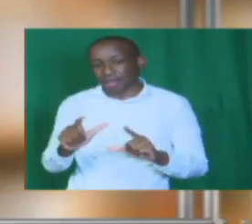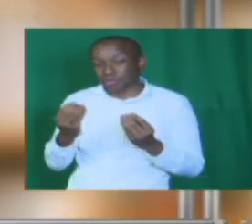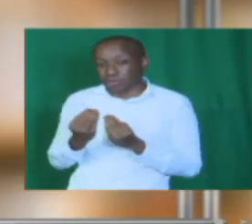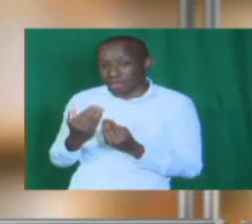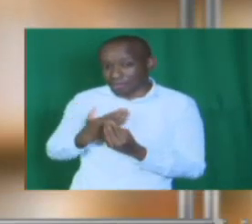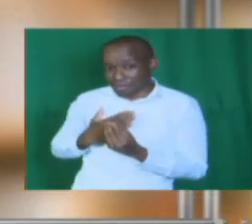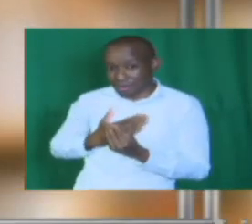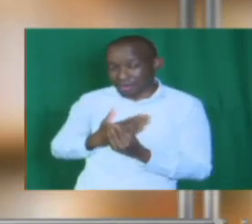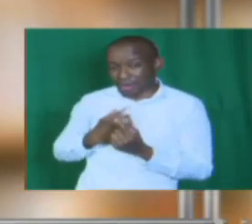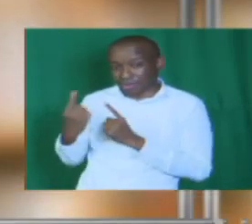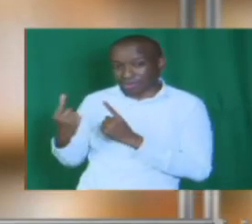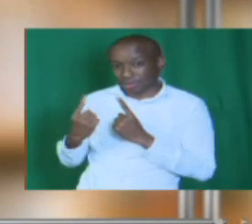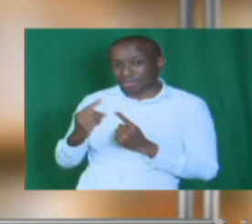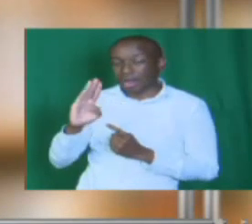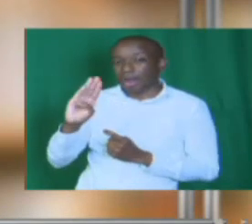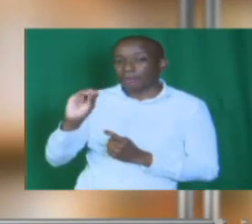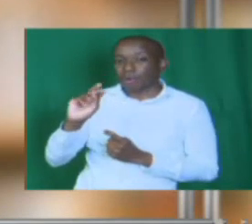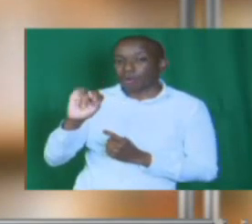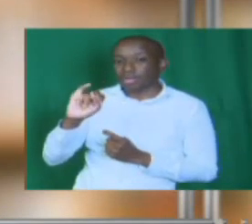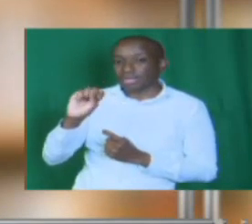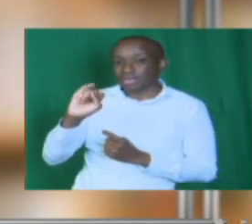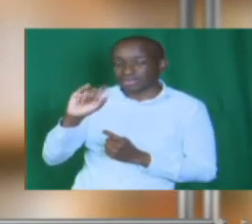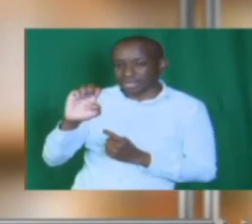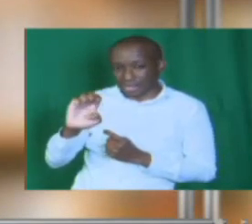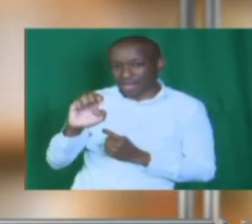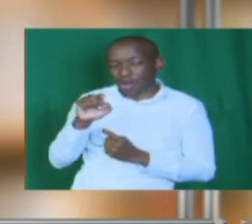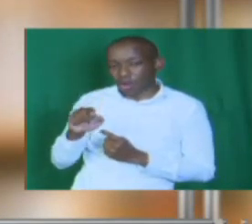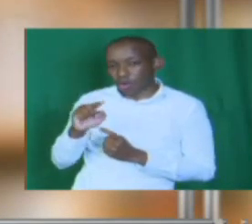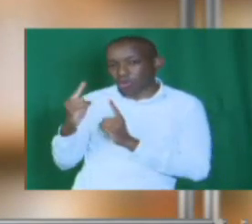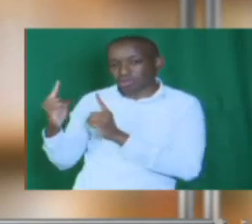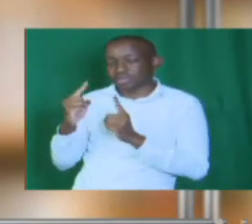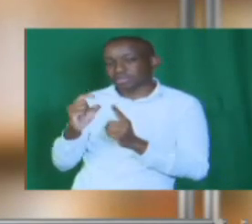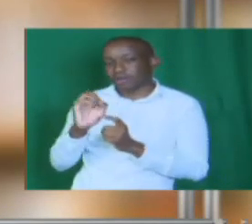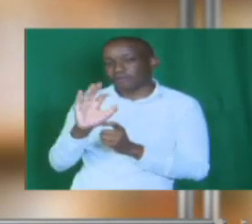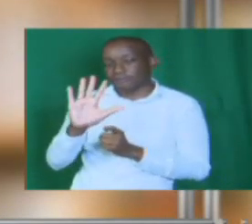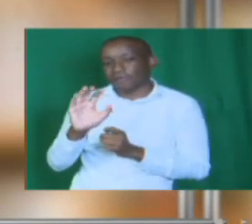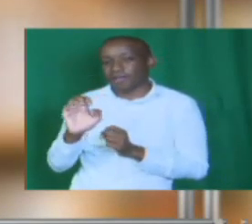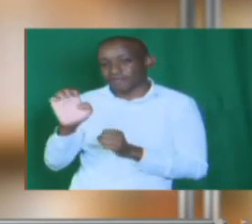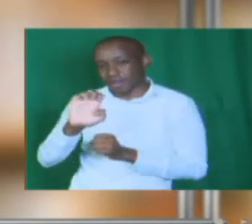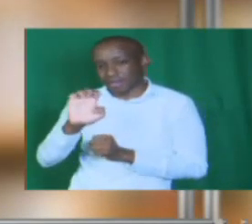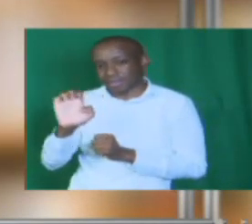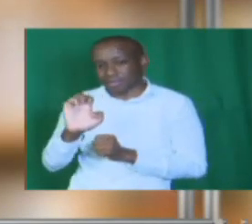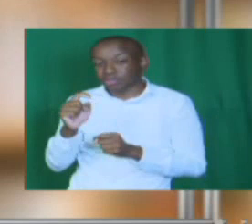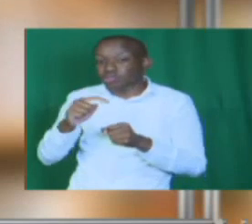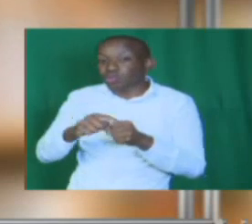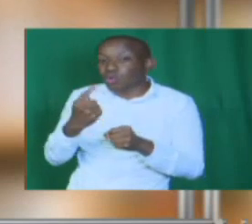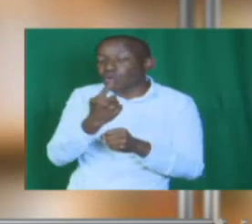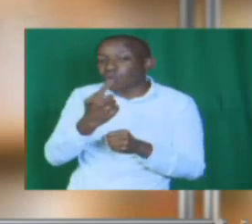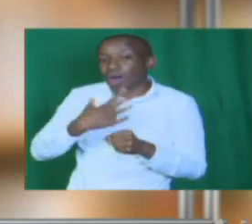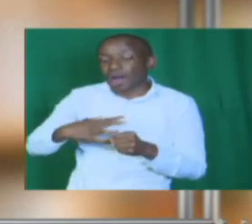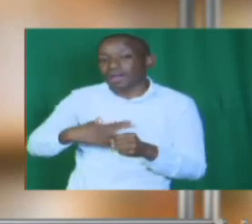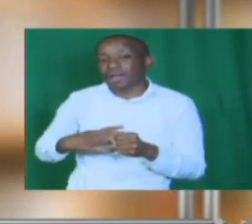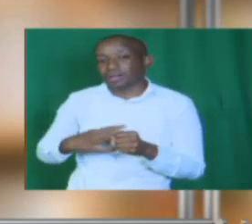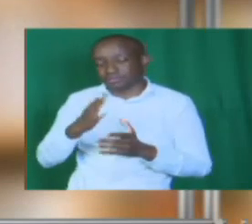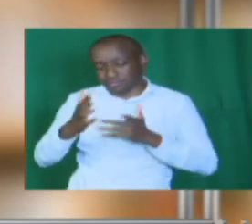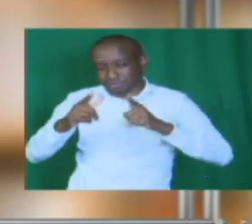right now is Bonsiwe Mdluli, who is going to be doing the Form 5 English language. Also joining us in the studio are our